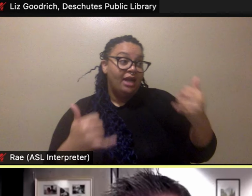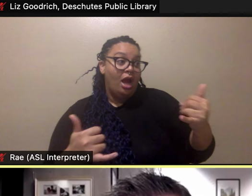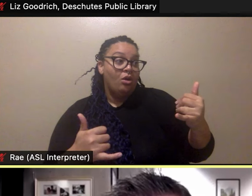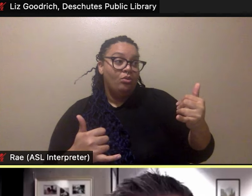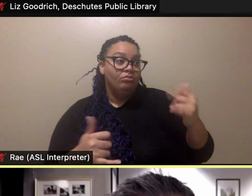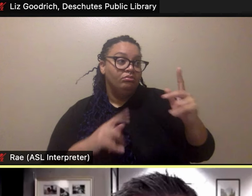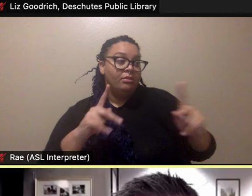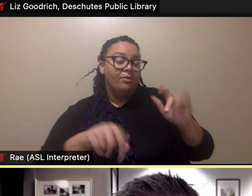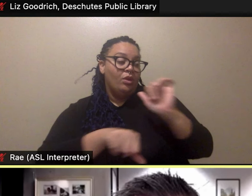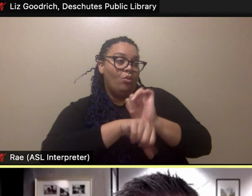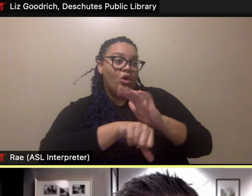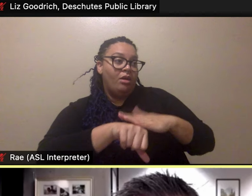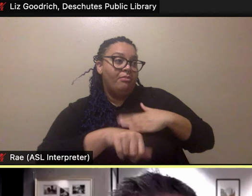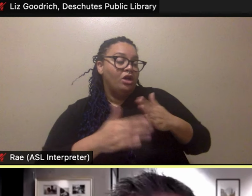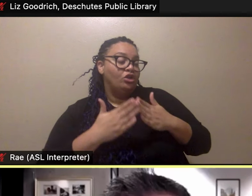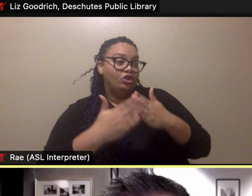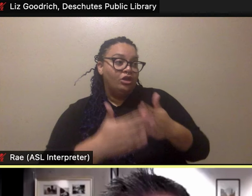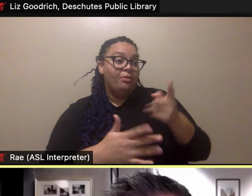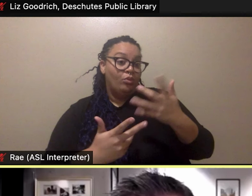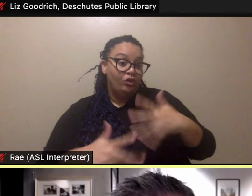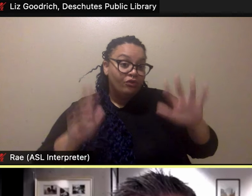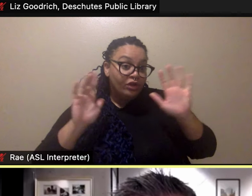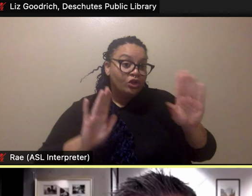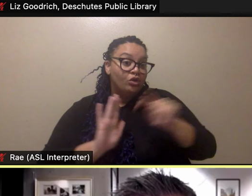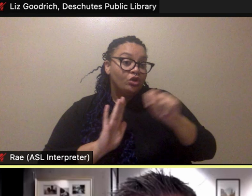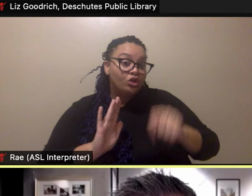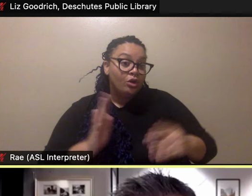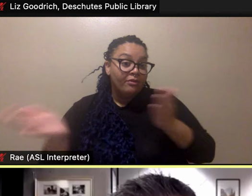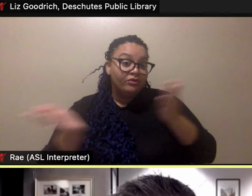ship. And when you complete your term of service,